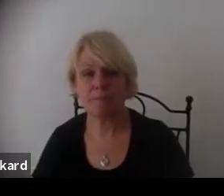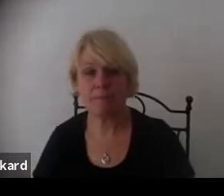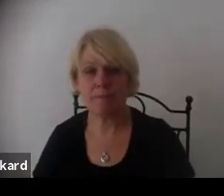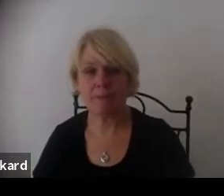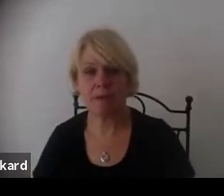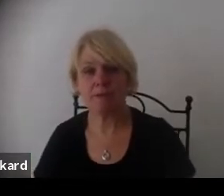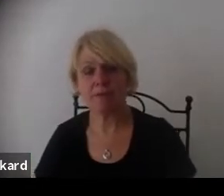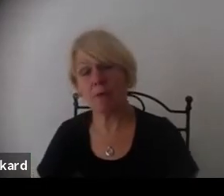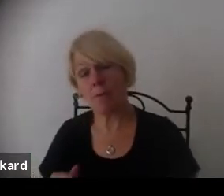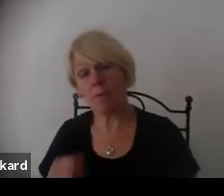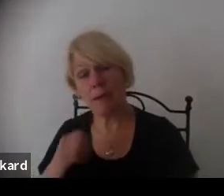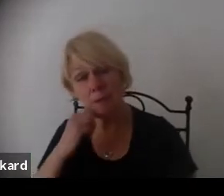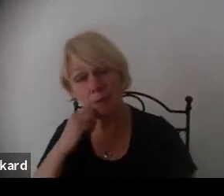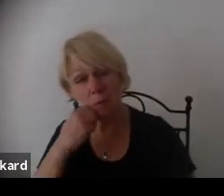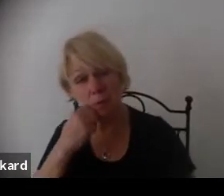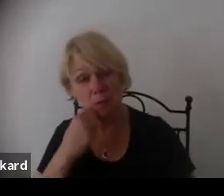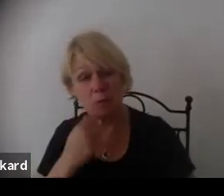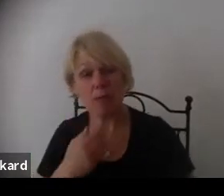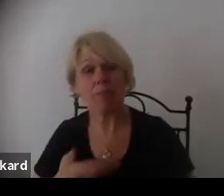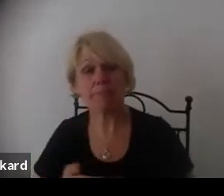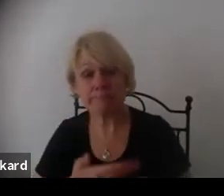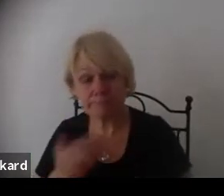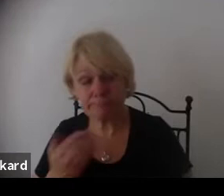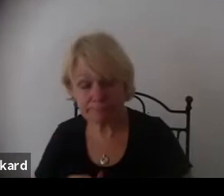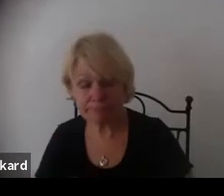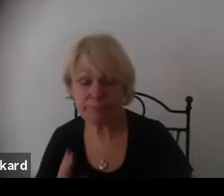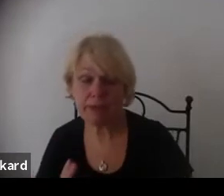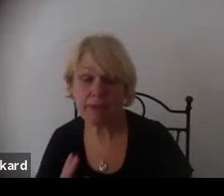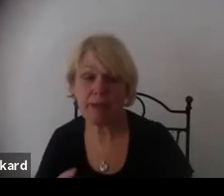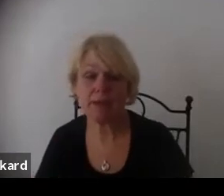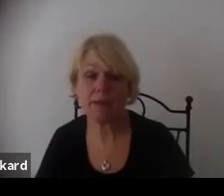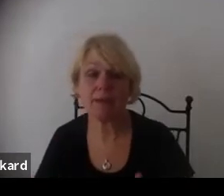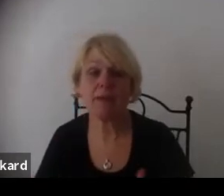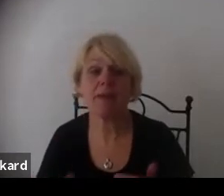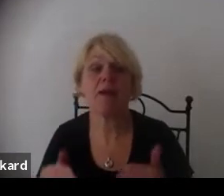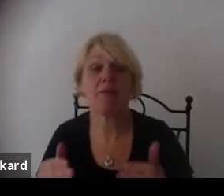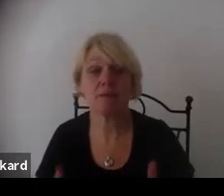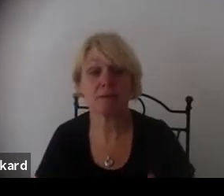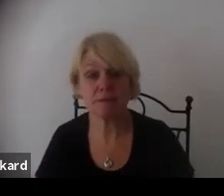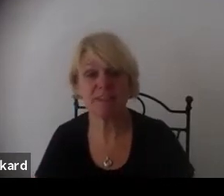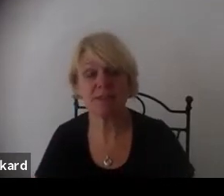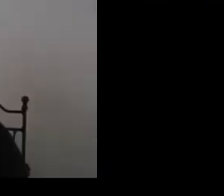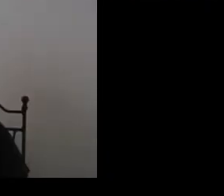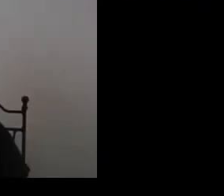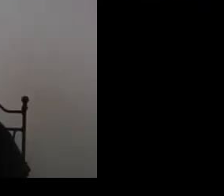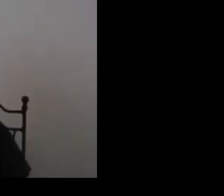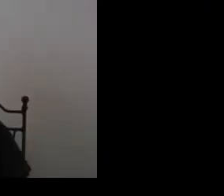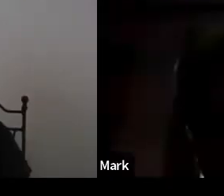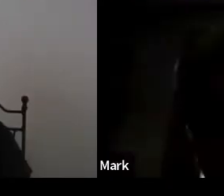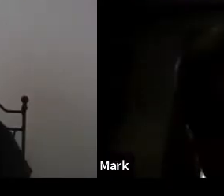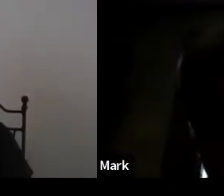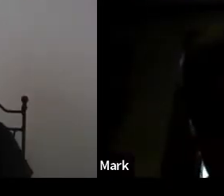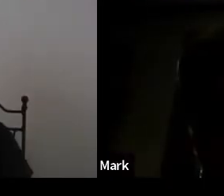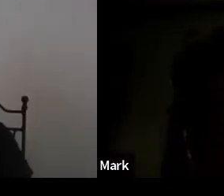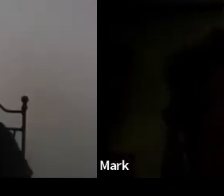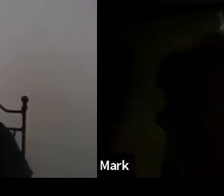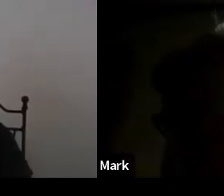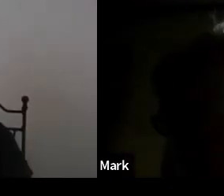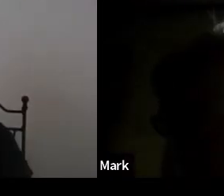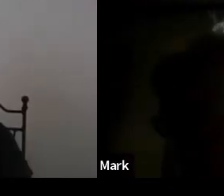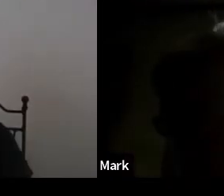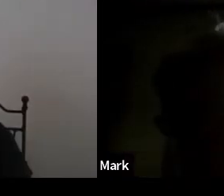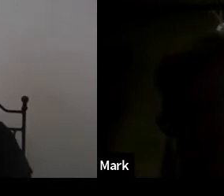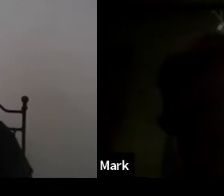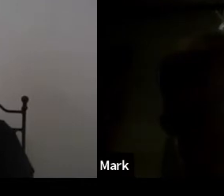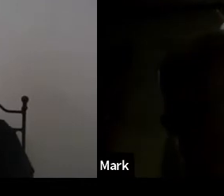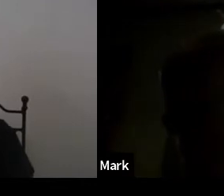session, but that's a real priority for us as an organisation. In terms of our mental health services,